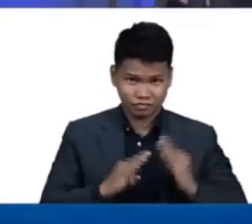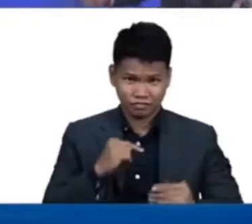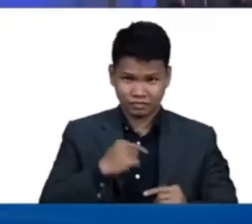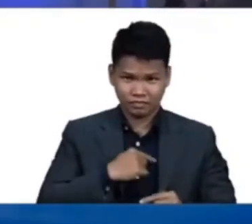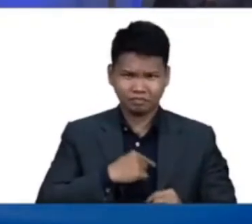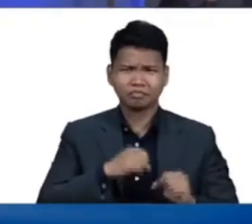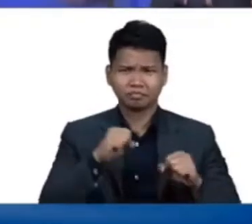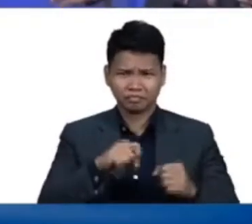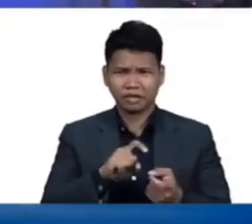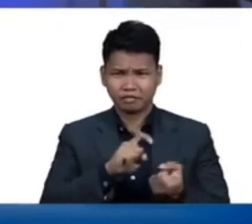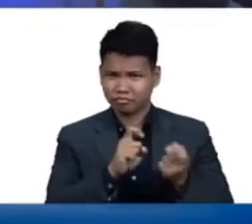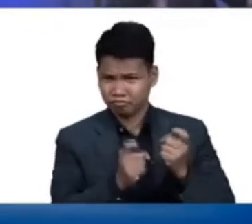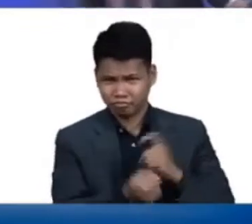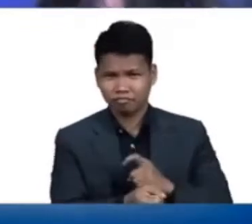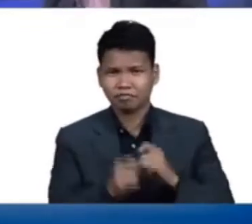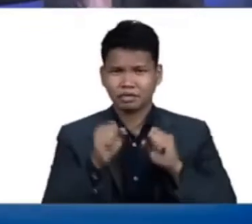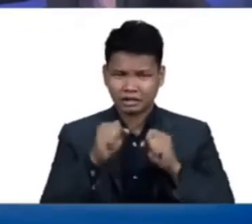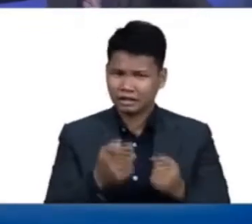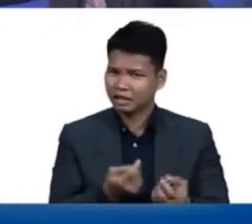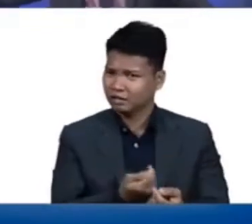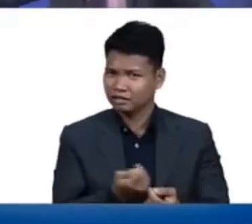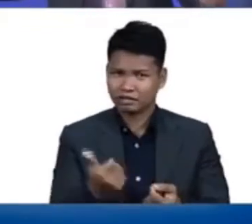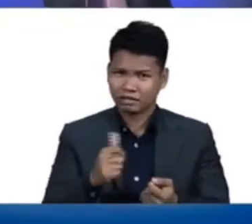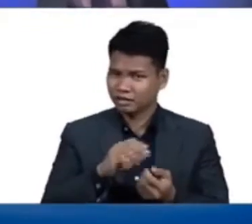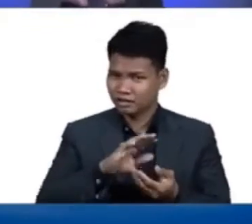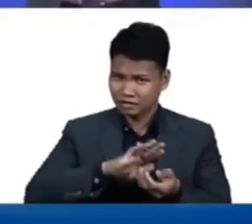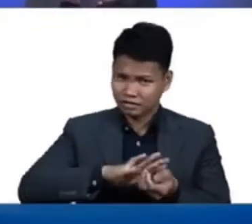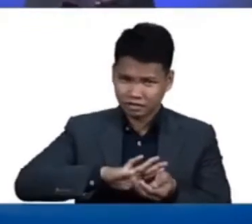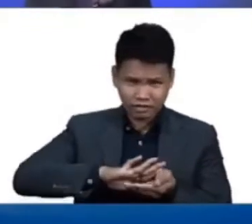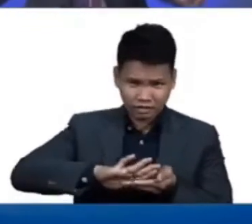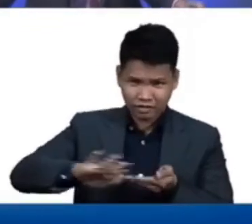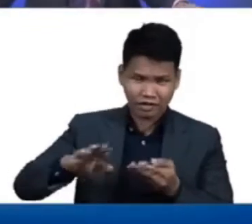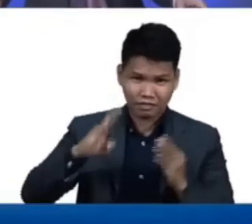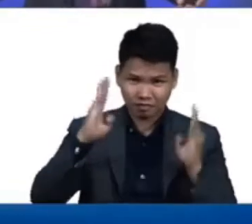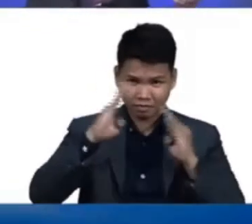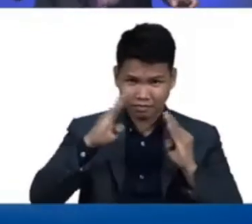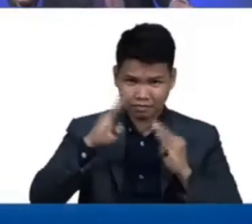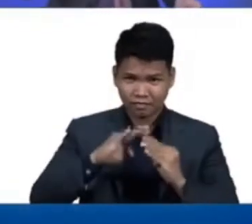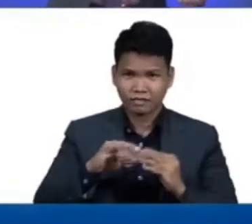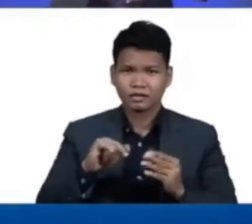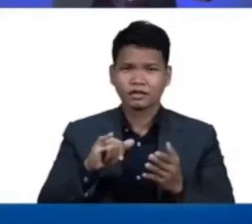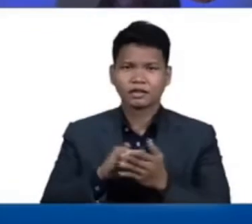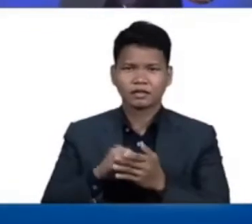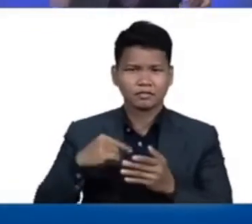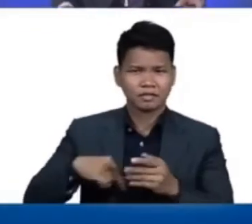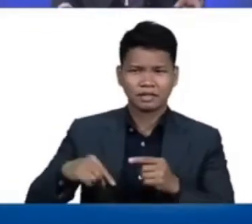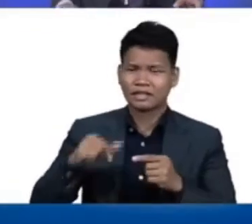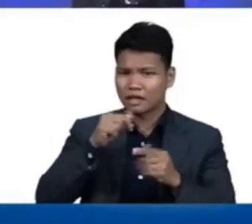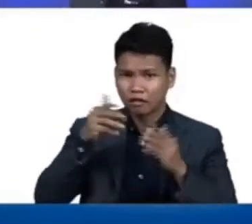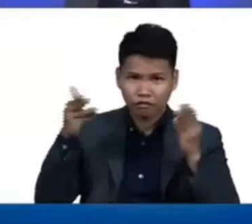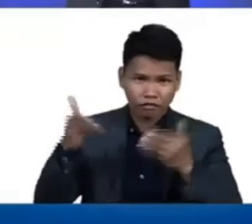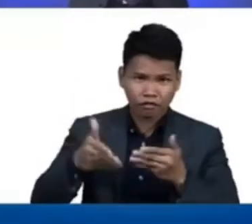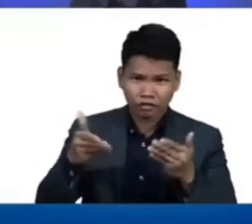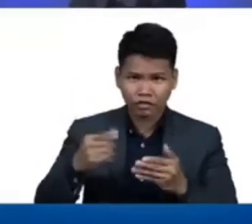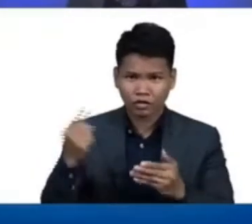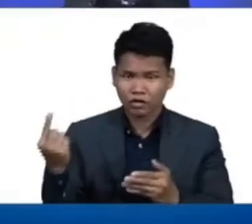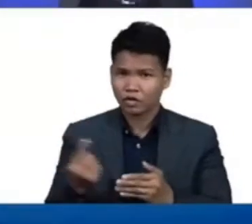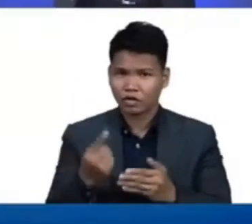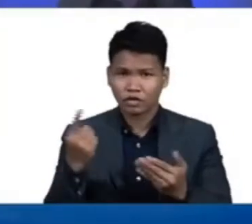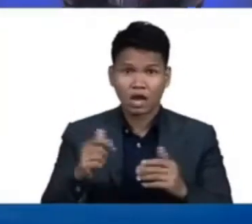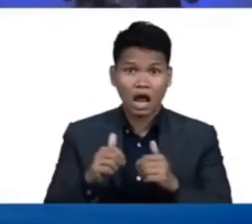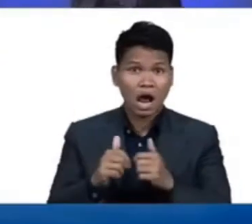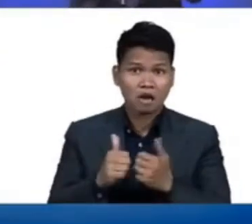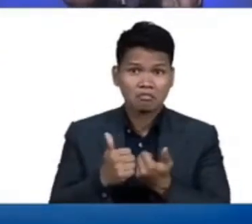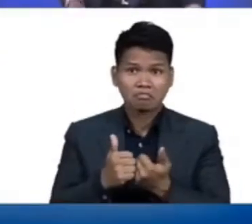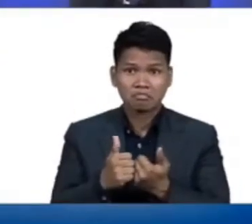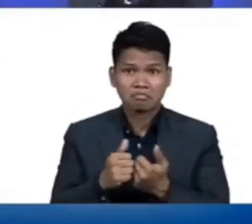and can be largely eradicated and he argues we must not focus just on the